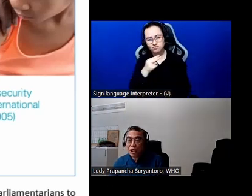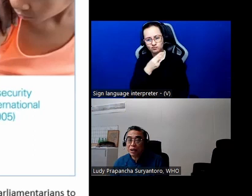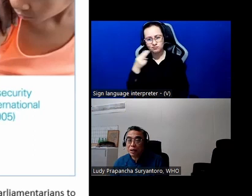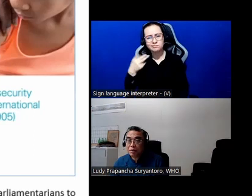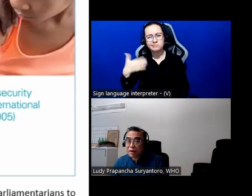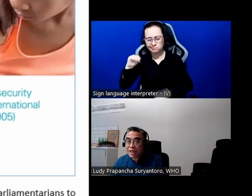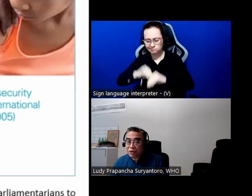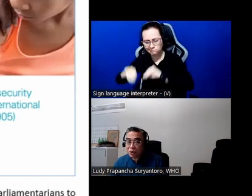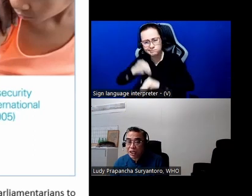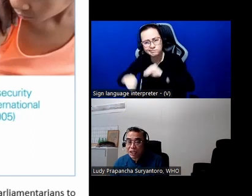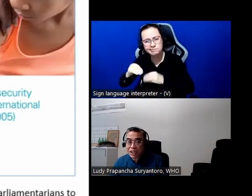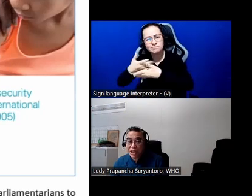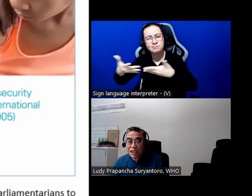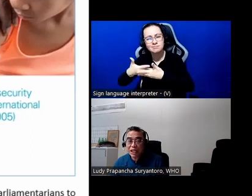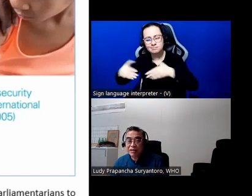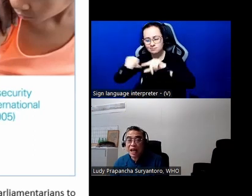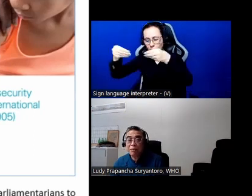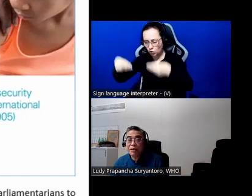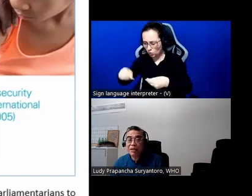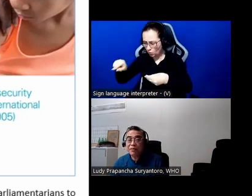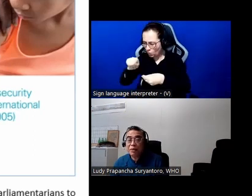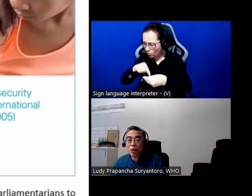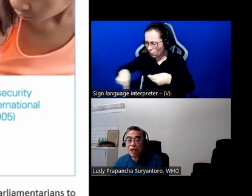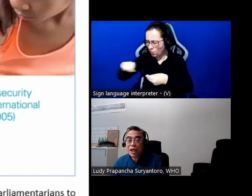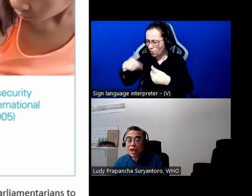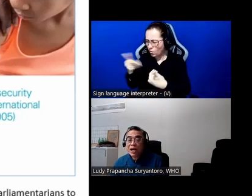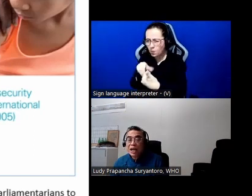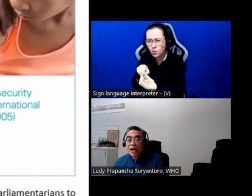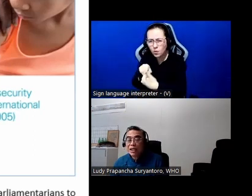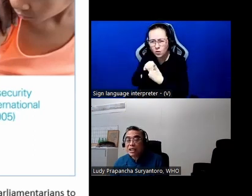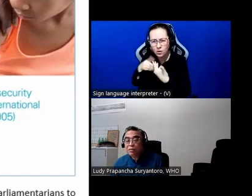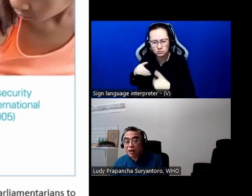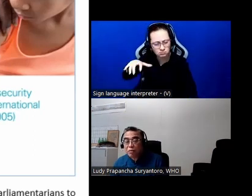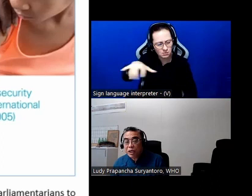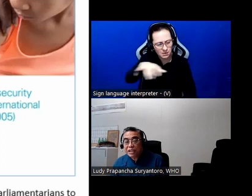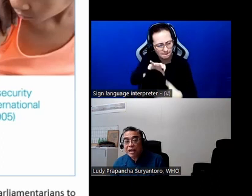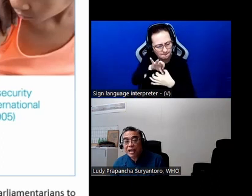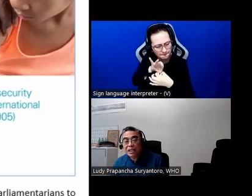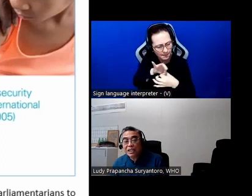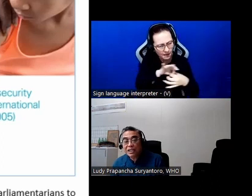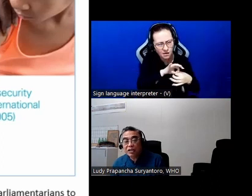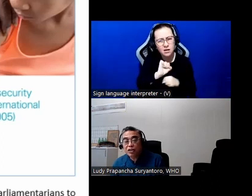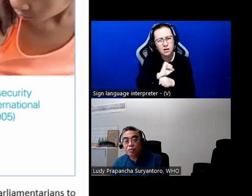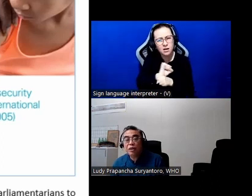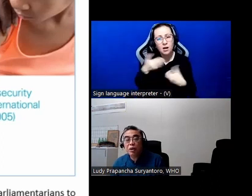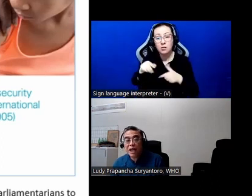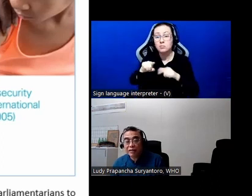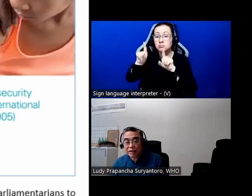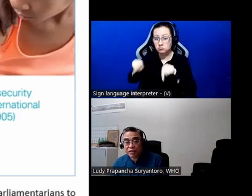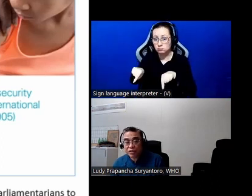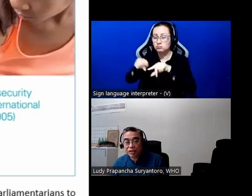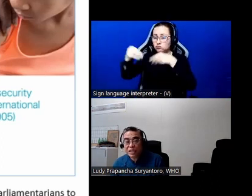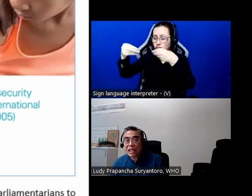multisectoral preparedness coordination, such as the MPC framework. This framework is highlighted to sectors beyond